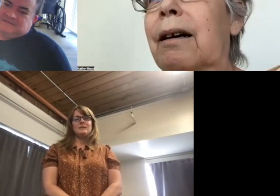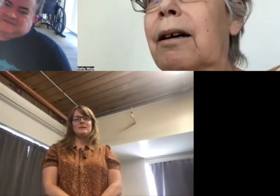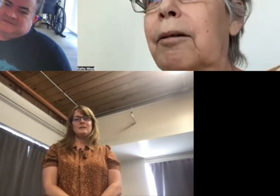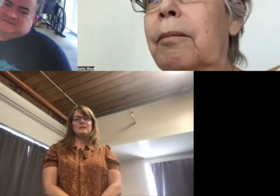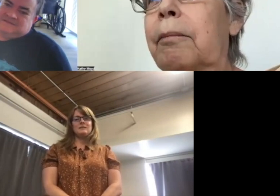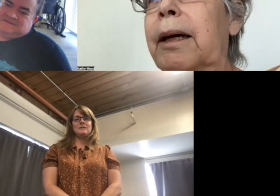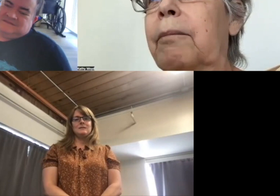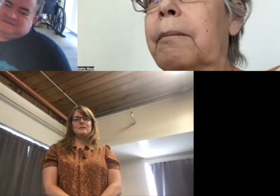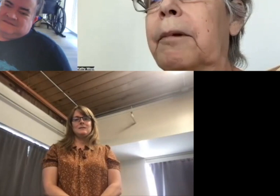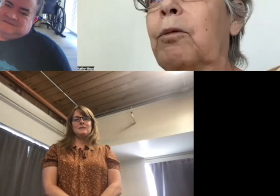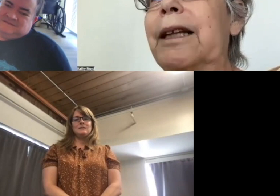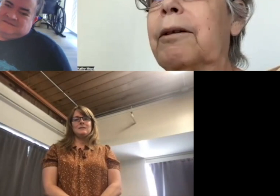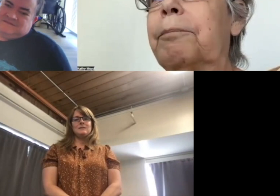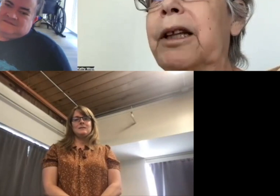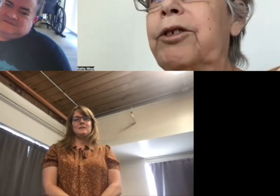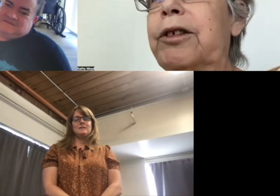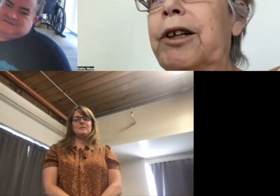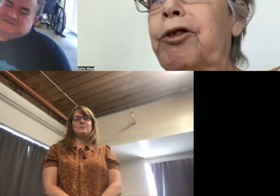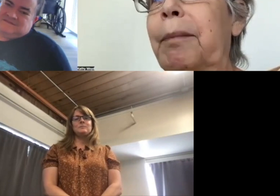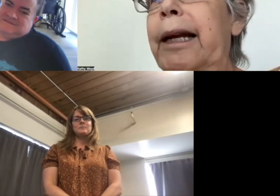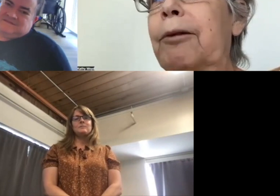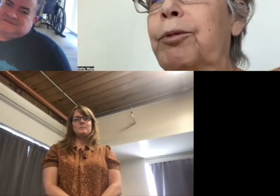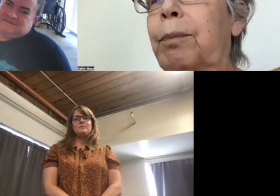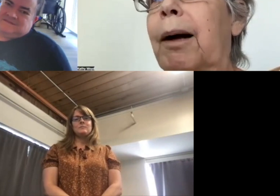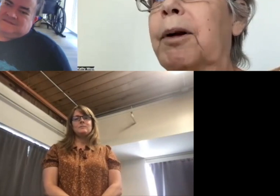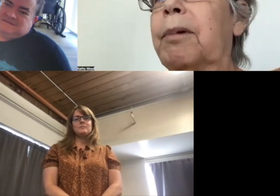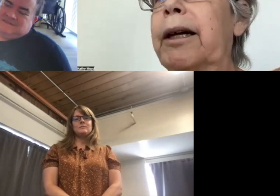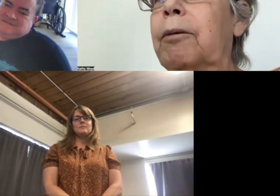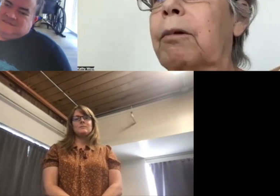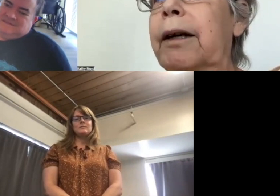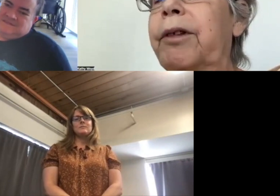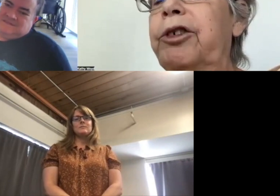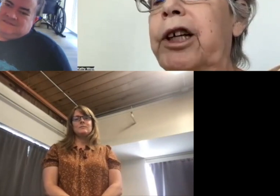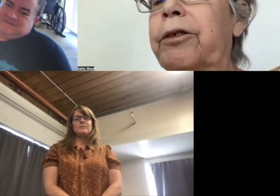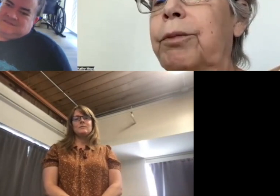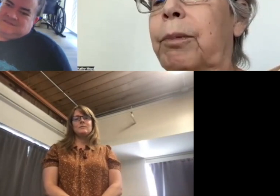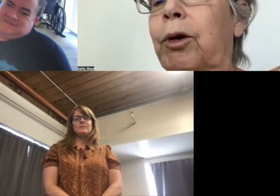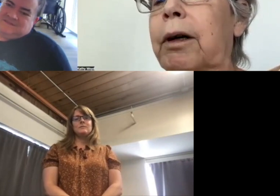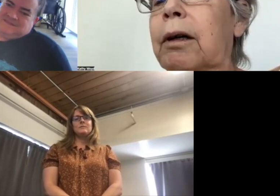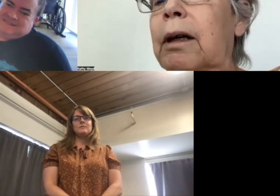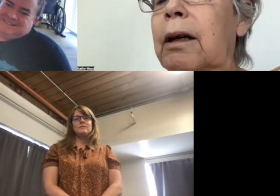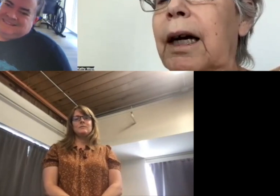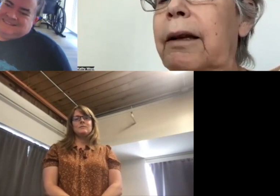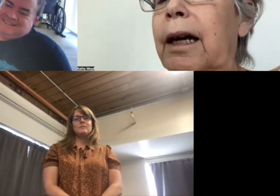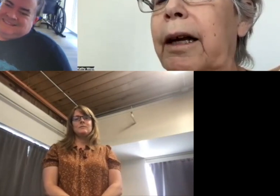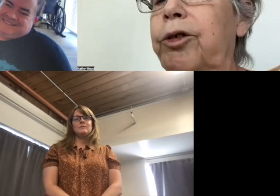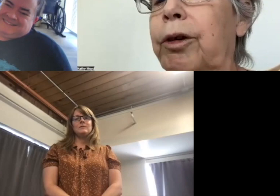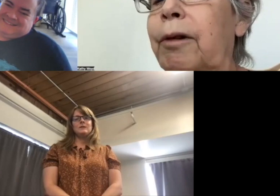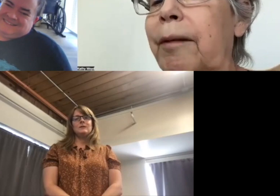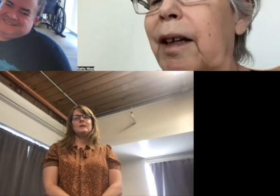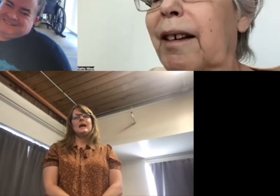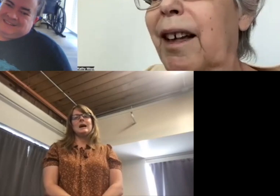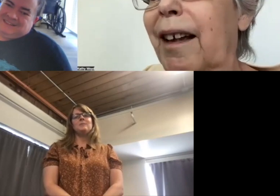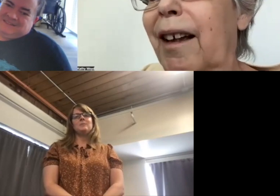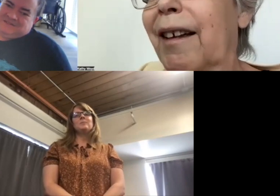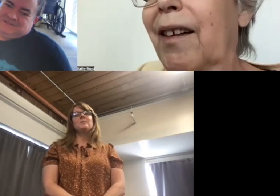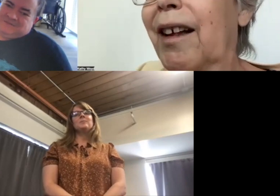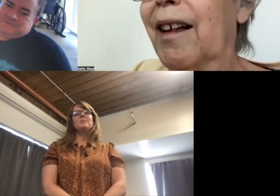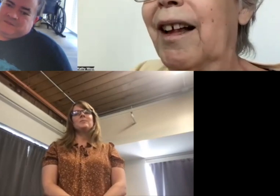the one that with the successful mating was probably one of the chicks born at the LA Zoo.